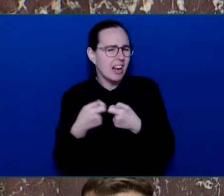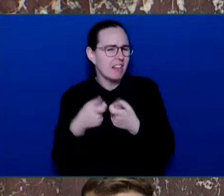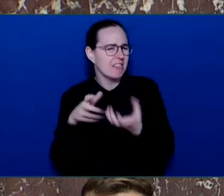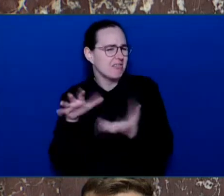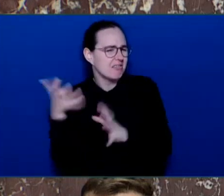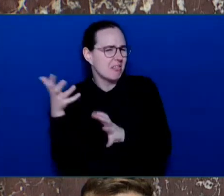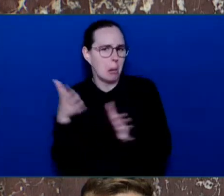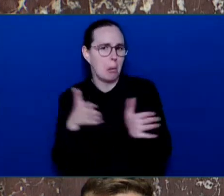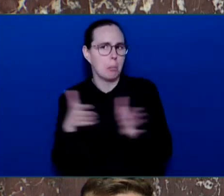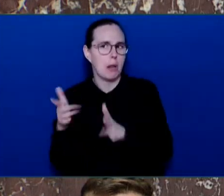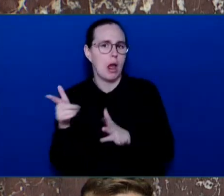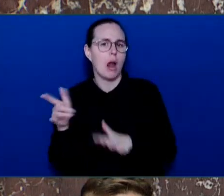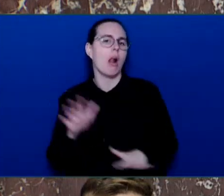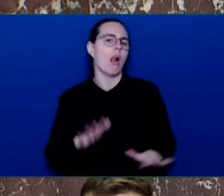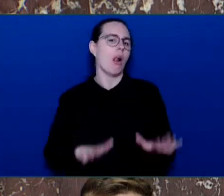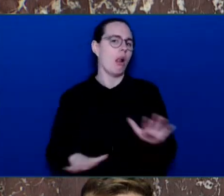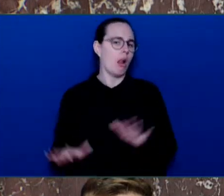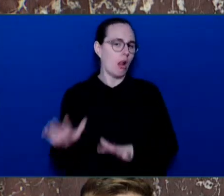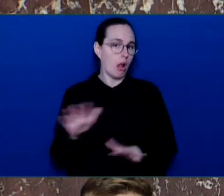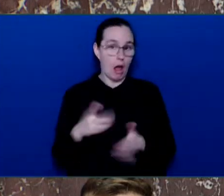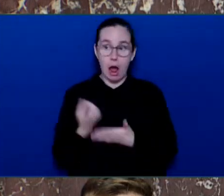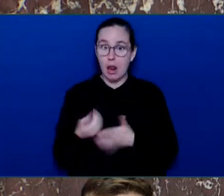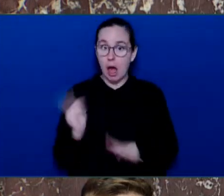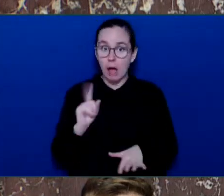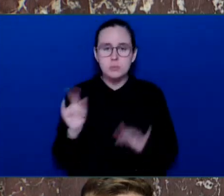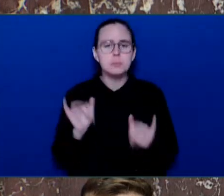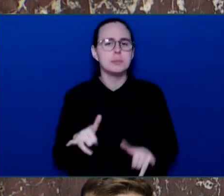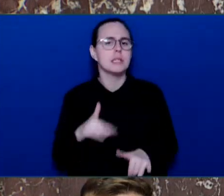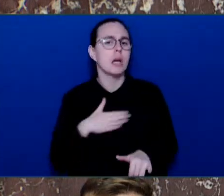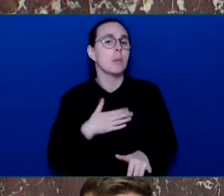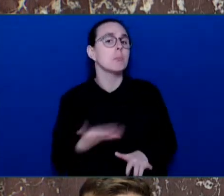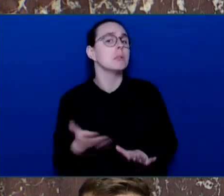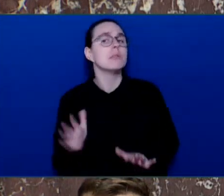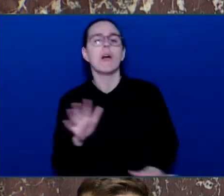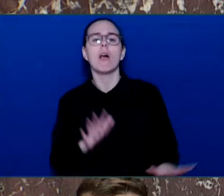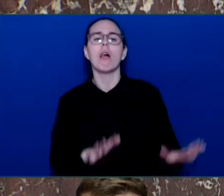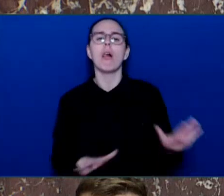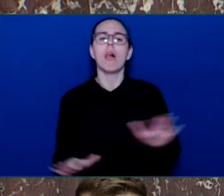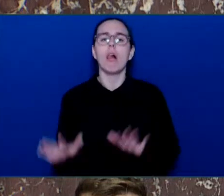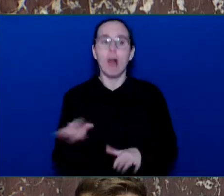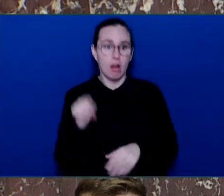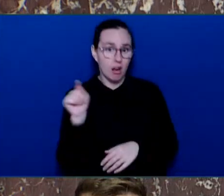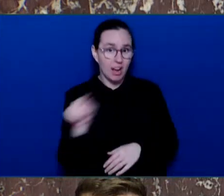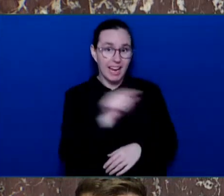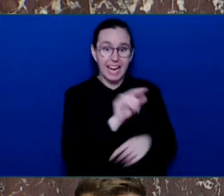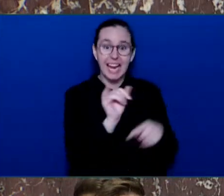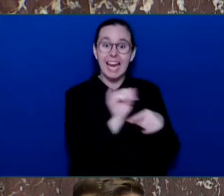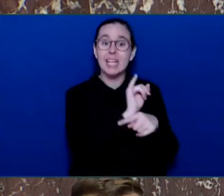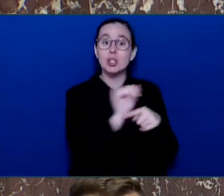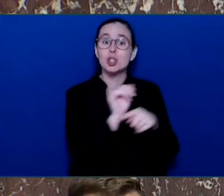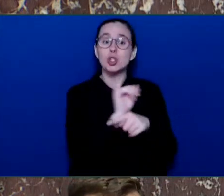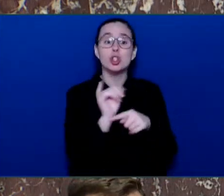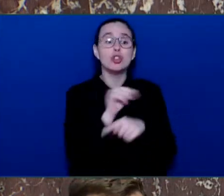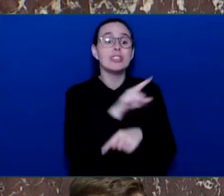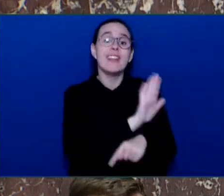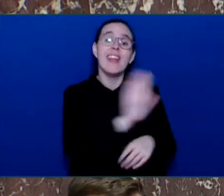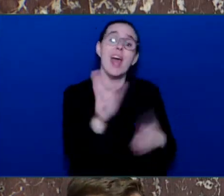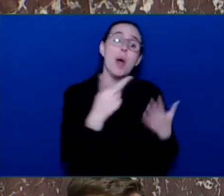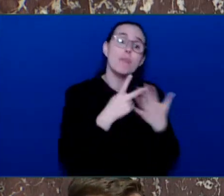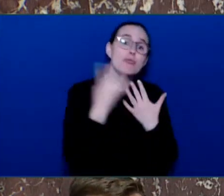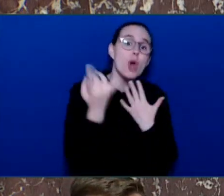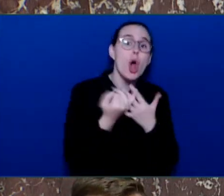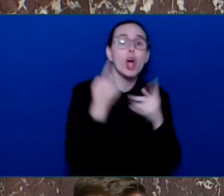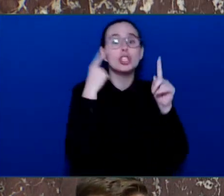being forced to scale back their projects due to a lack of electricity. And now, another piece falls into place,